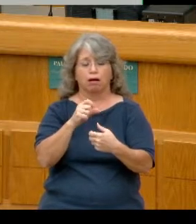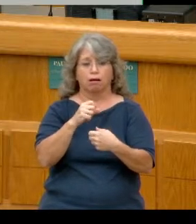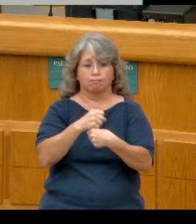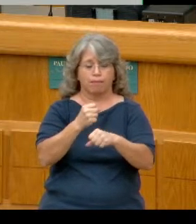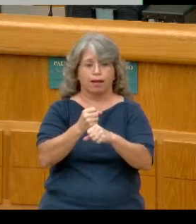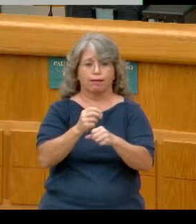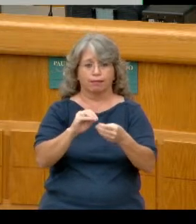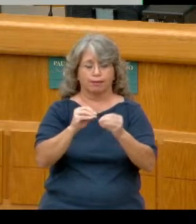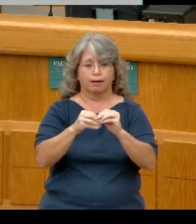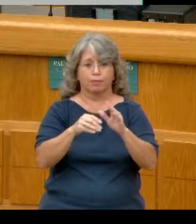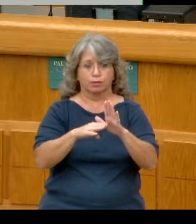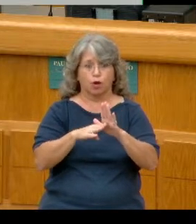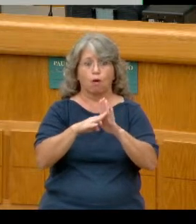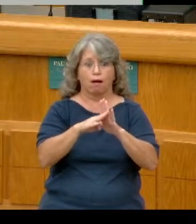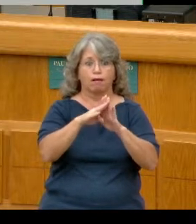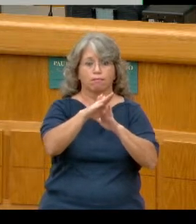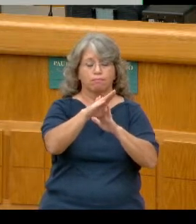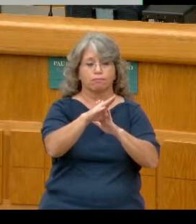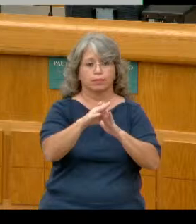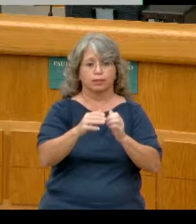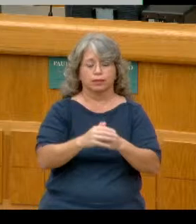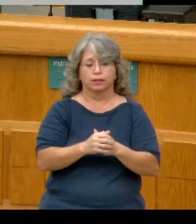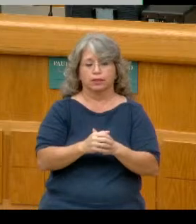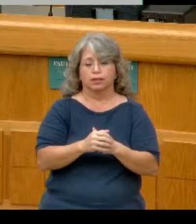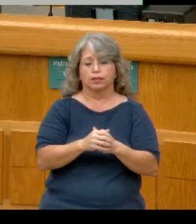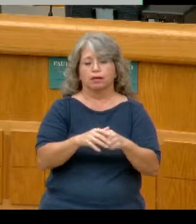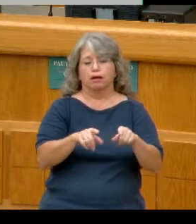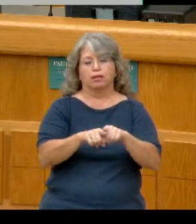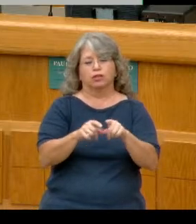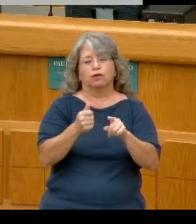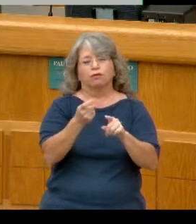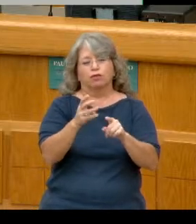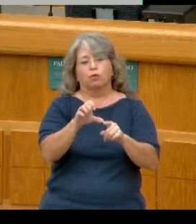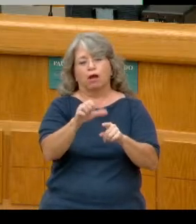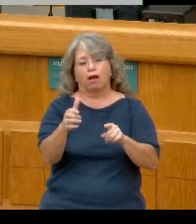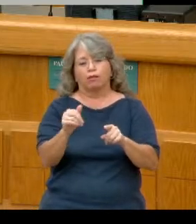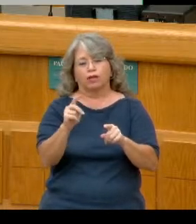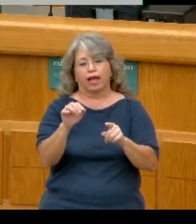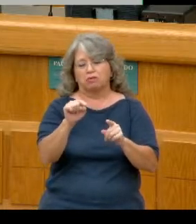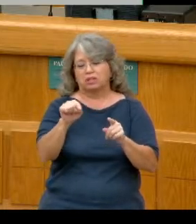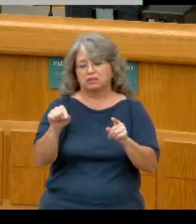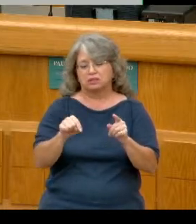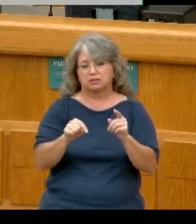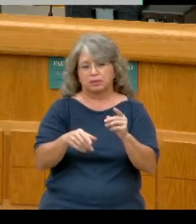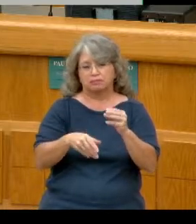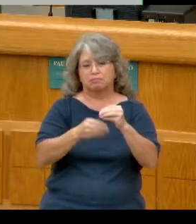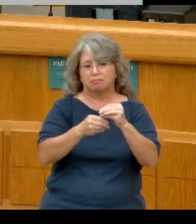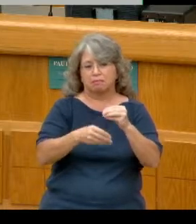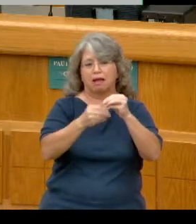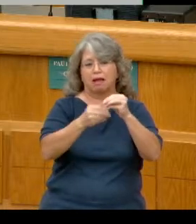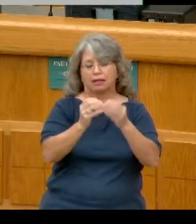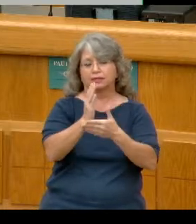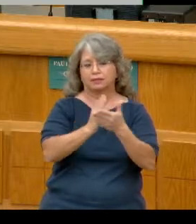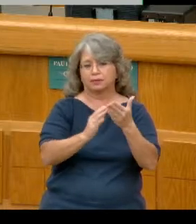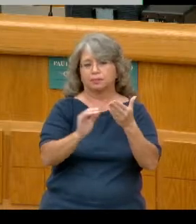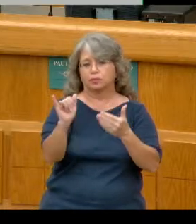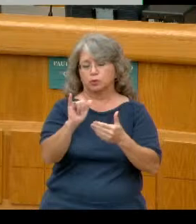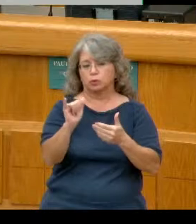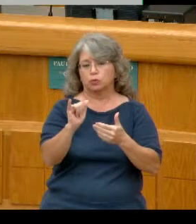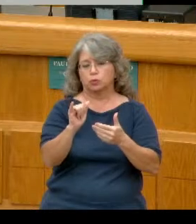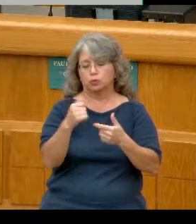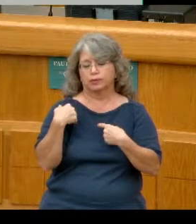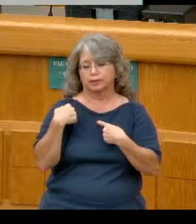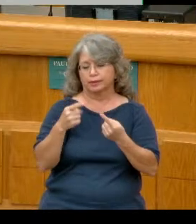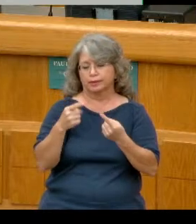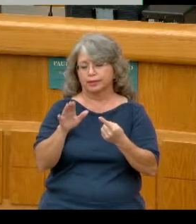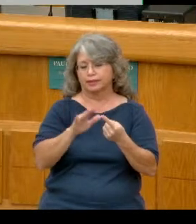area, with a healthy contribution from several of the other counties, which were lower and since about